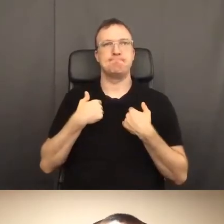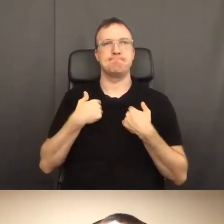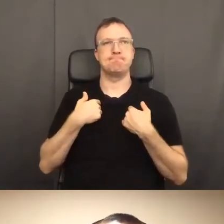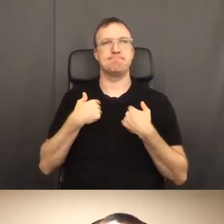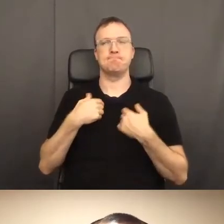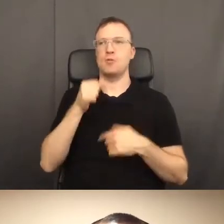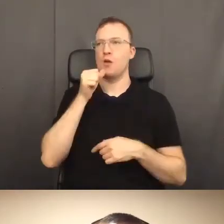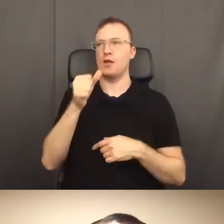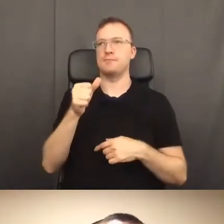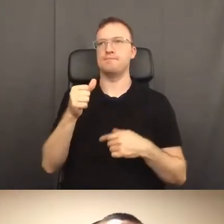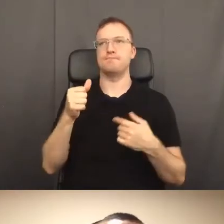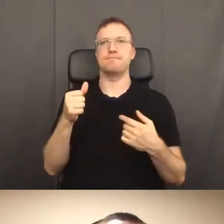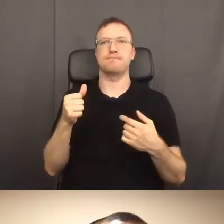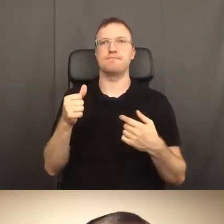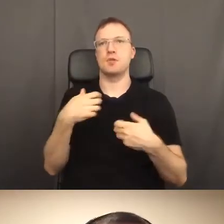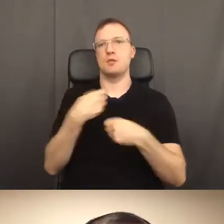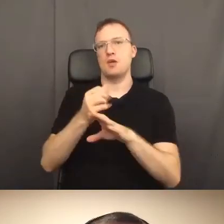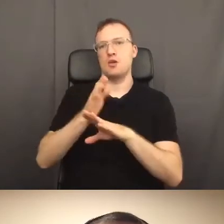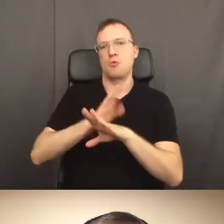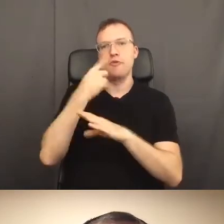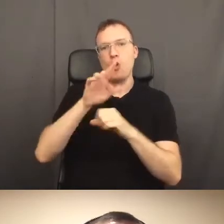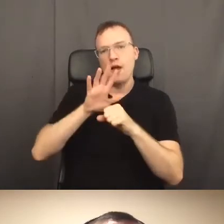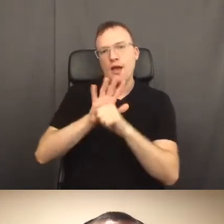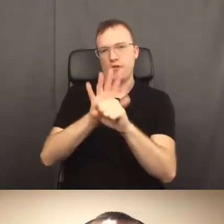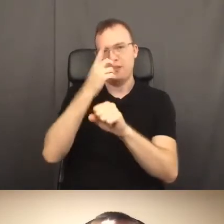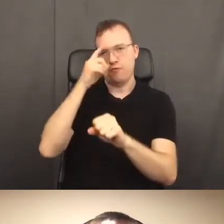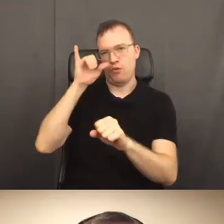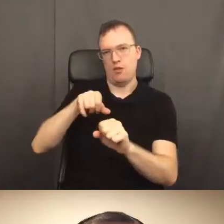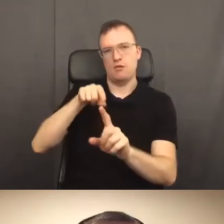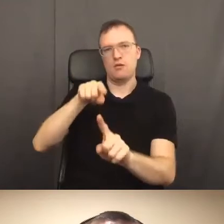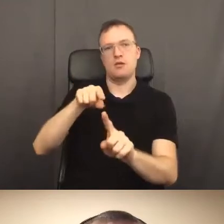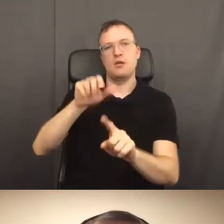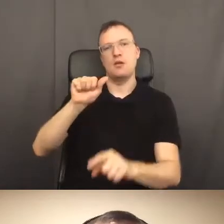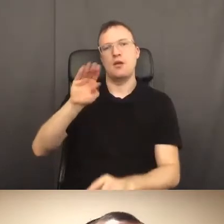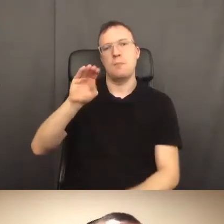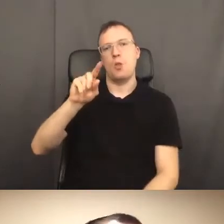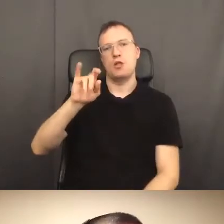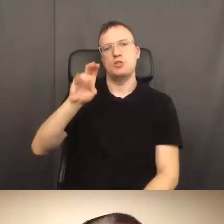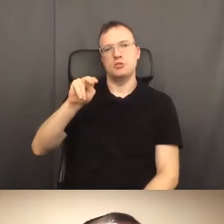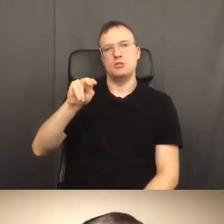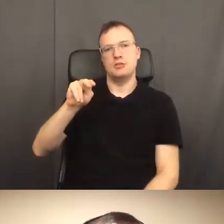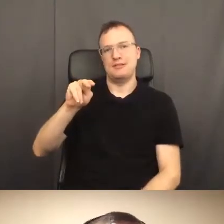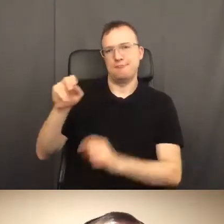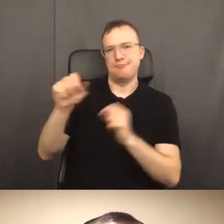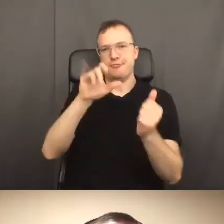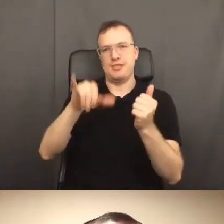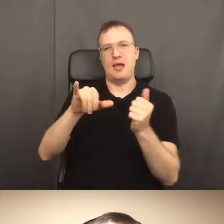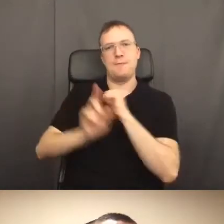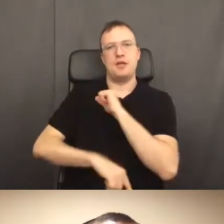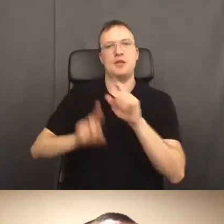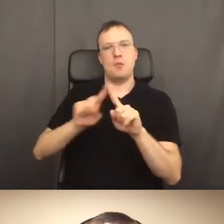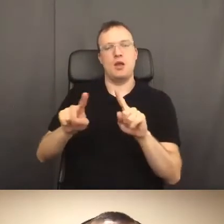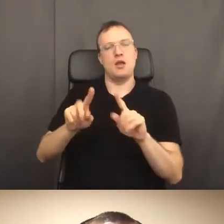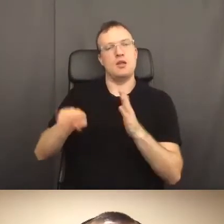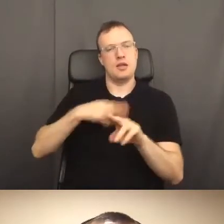like I wasn't making film to advocate for the abolishing death penalty, but it just came to me naturally, like